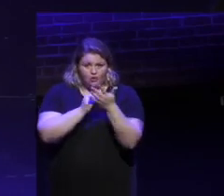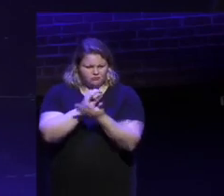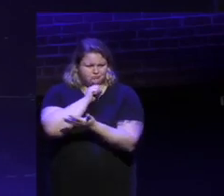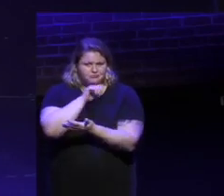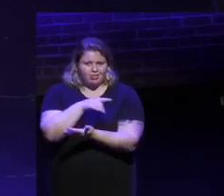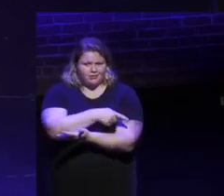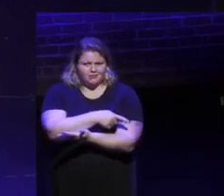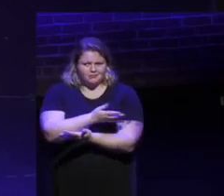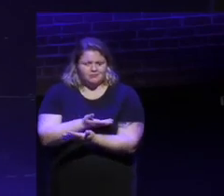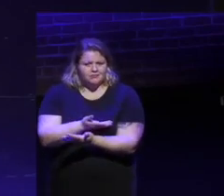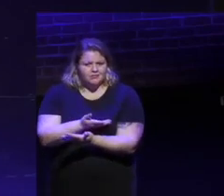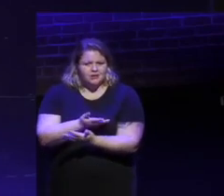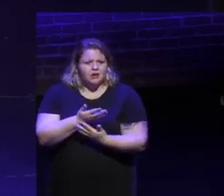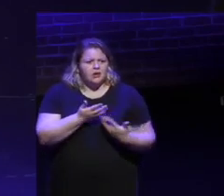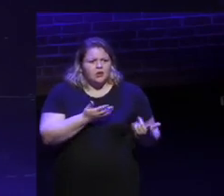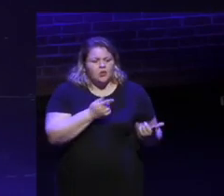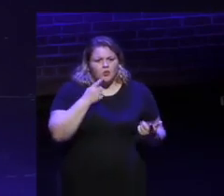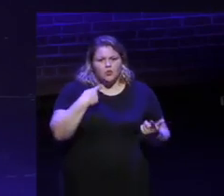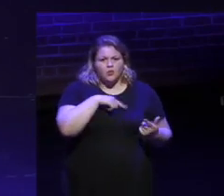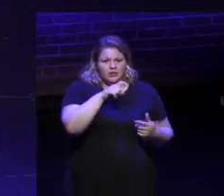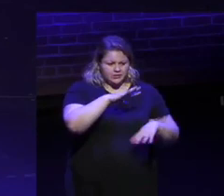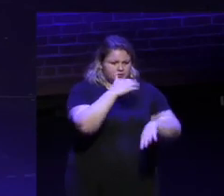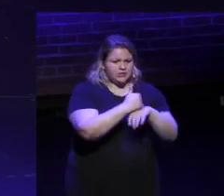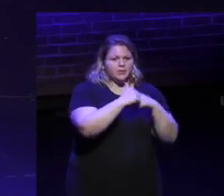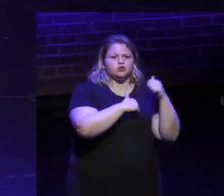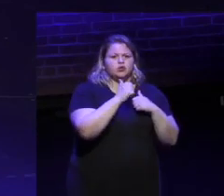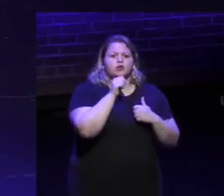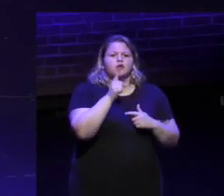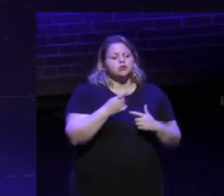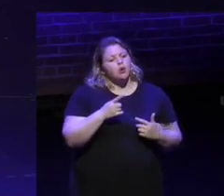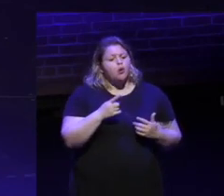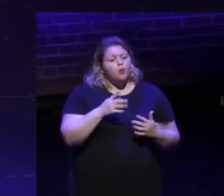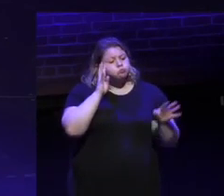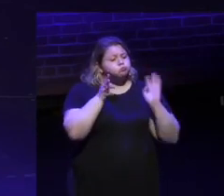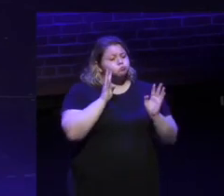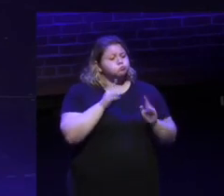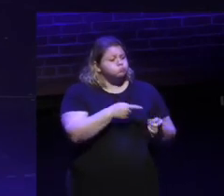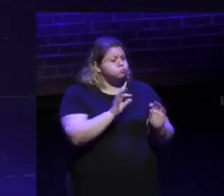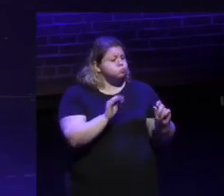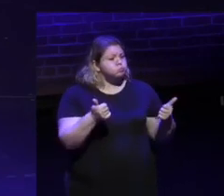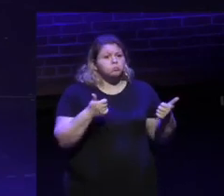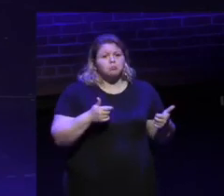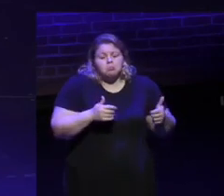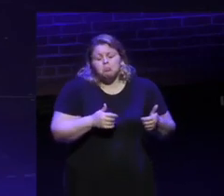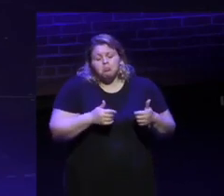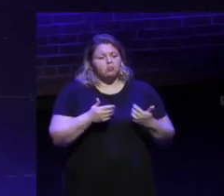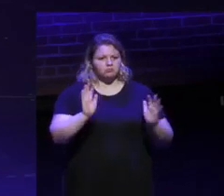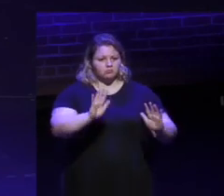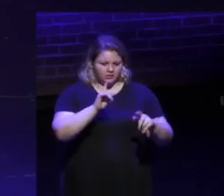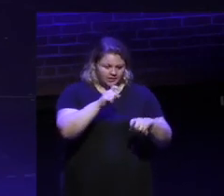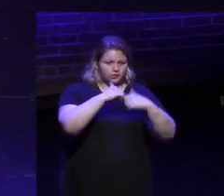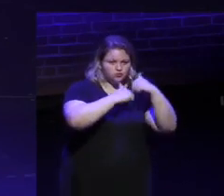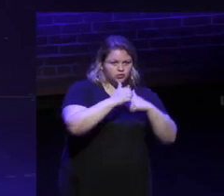can't all like it and love it and feel good about it. We need to put a structure in place within state government, which will allow us to raise money, to acquire and